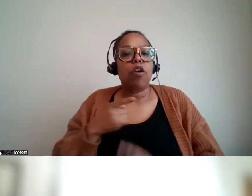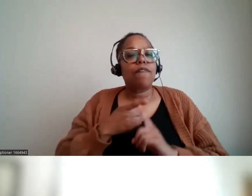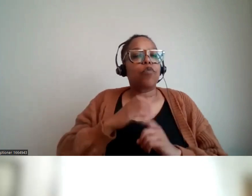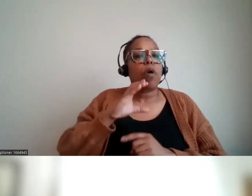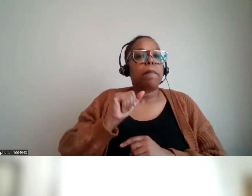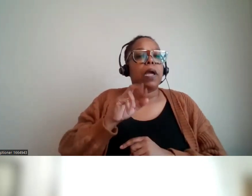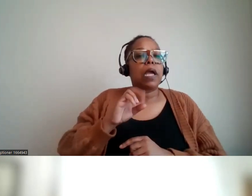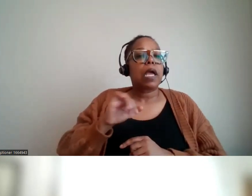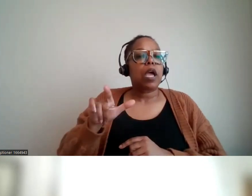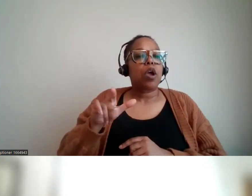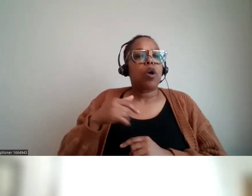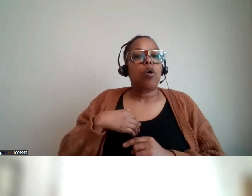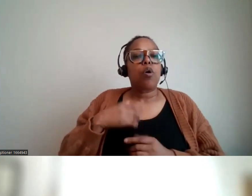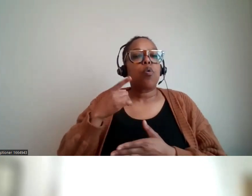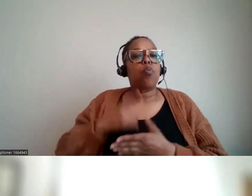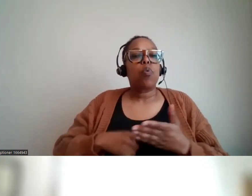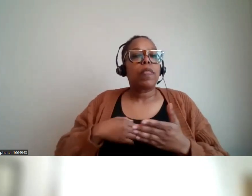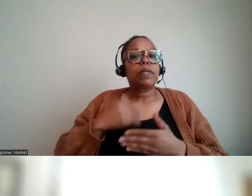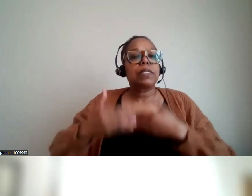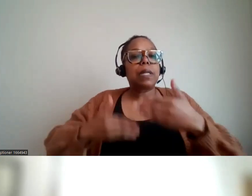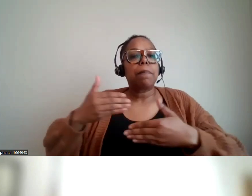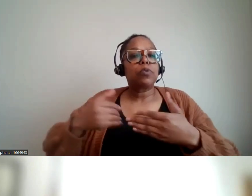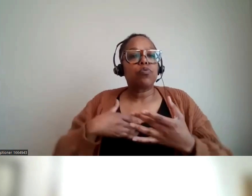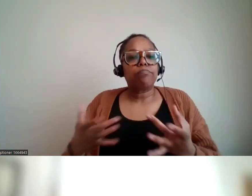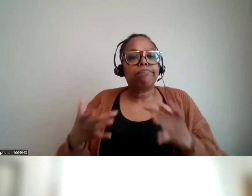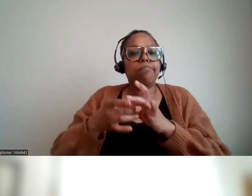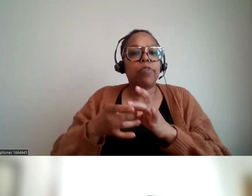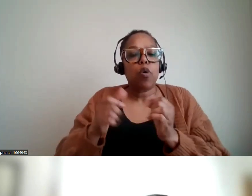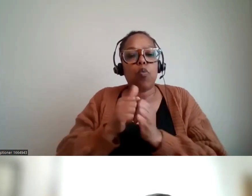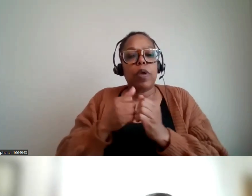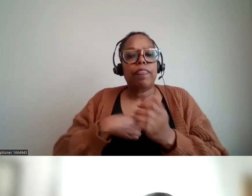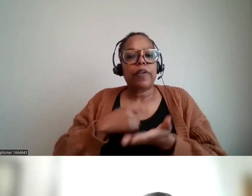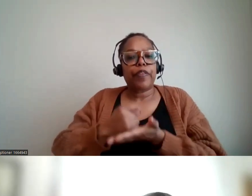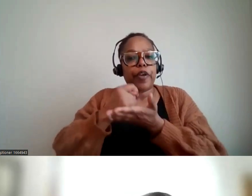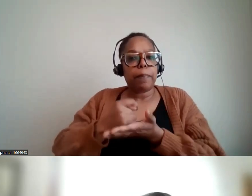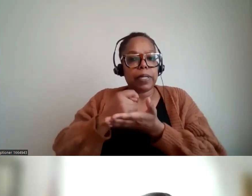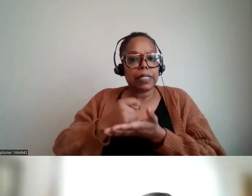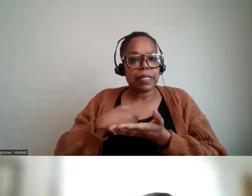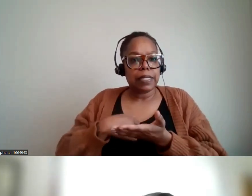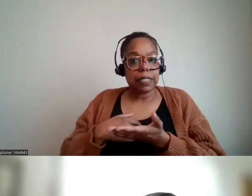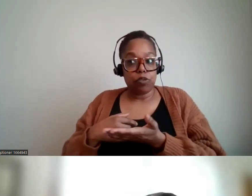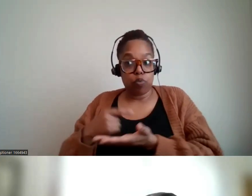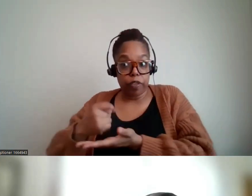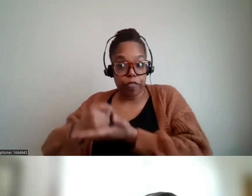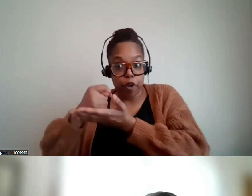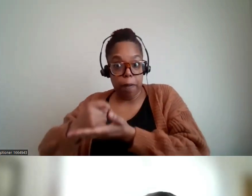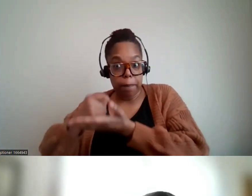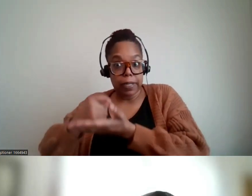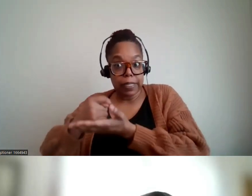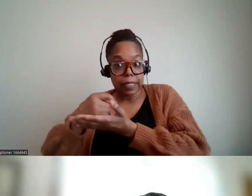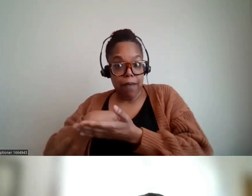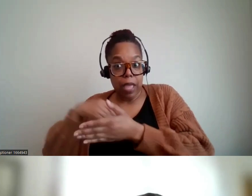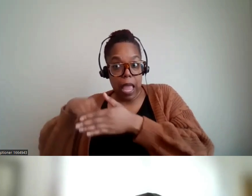steps of linking families with a therapist? Like, once the family's linked, does the therapist have access to the assessment and